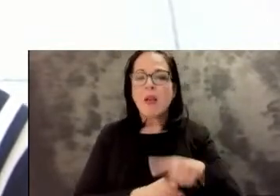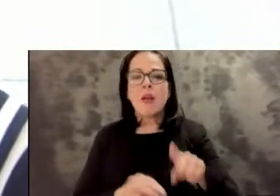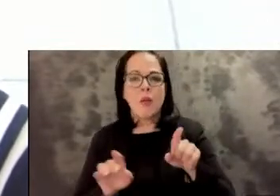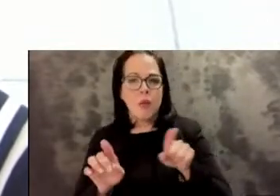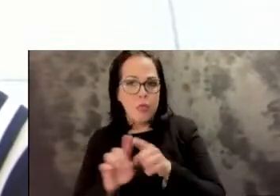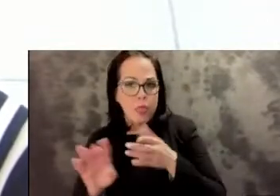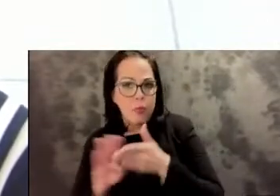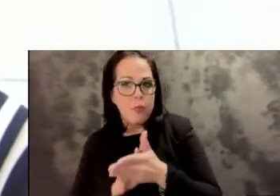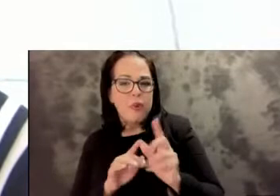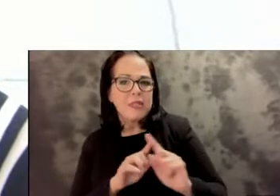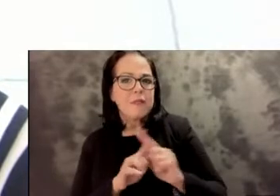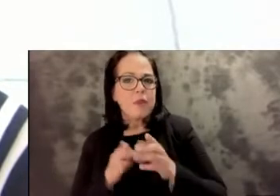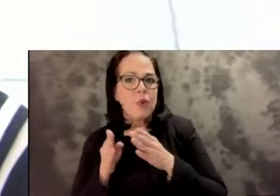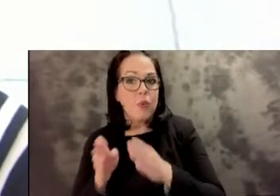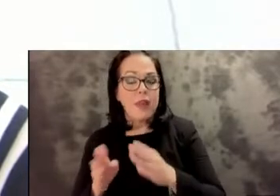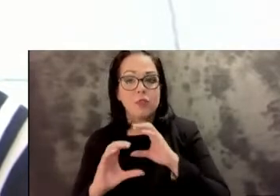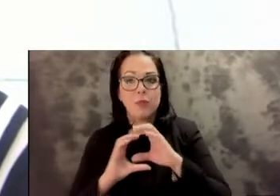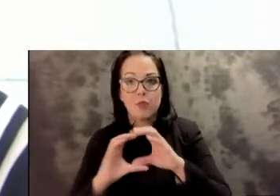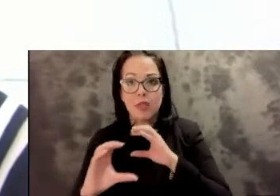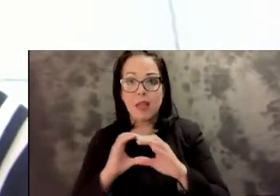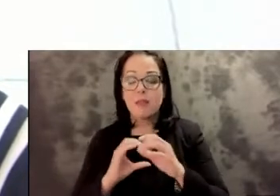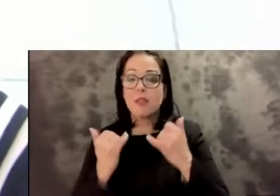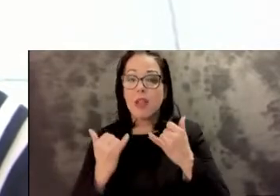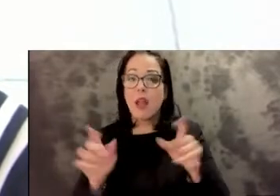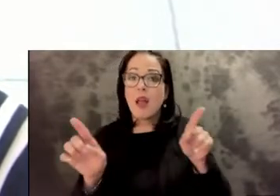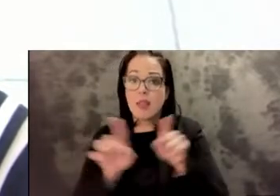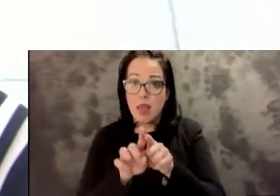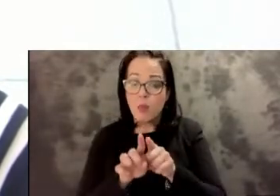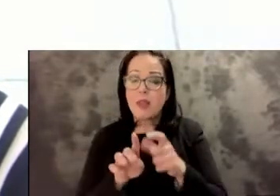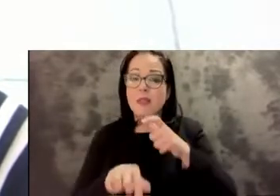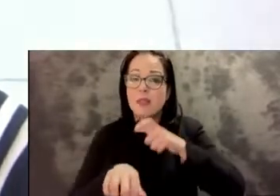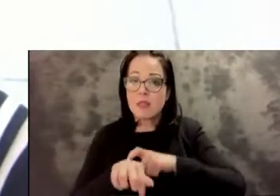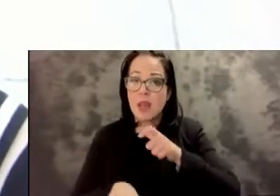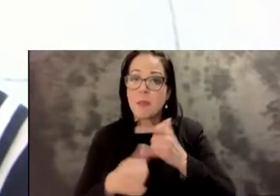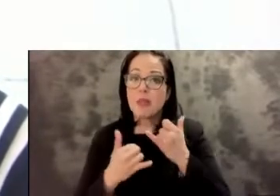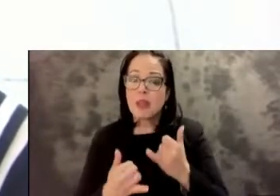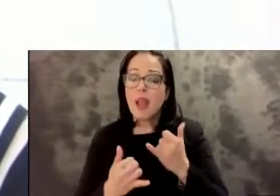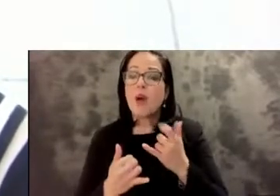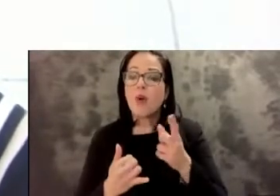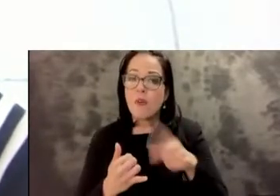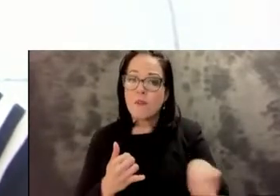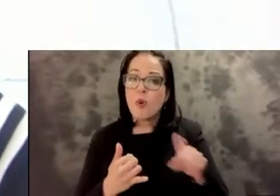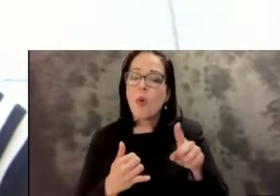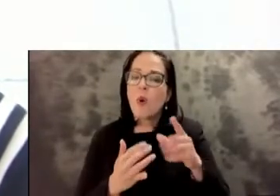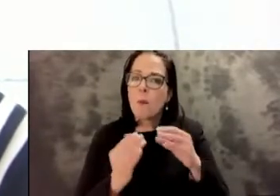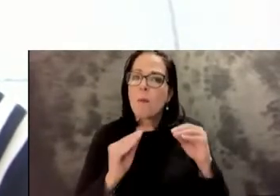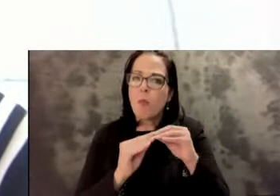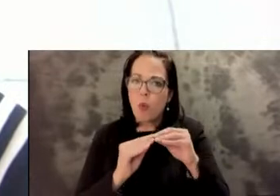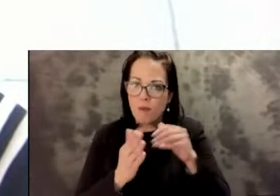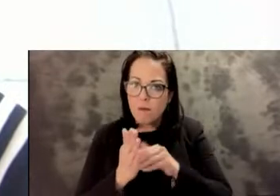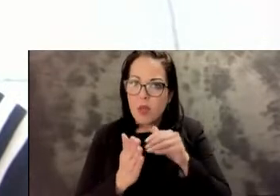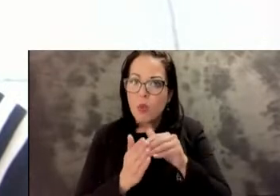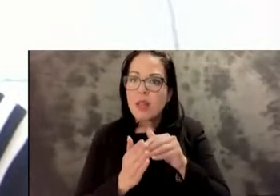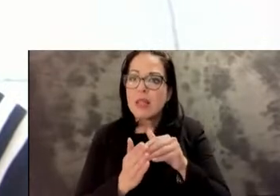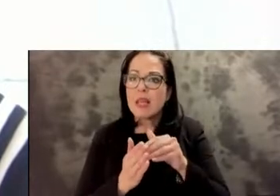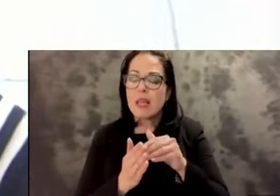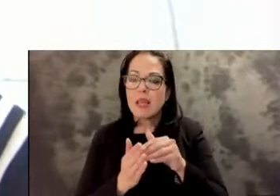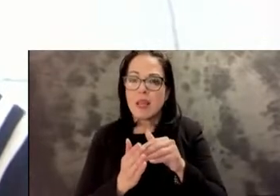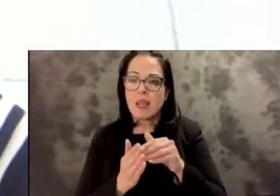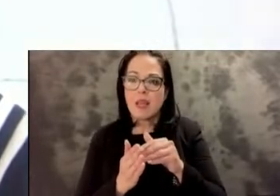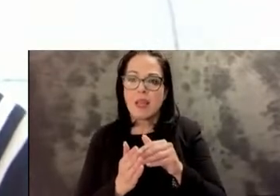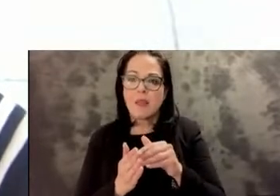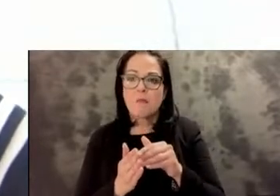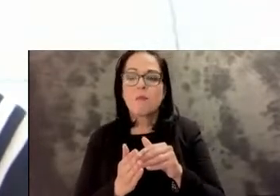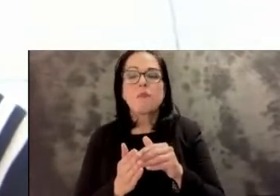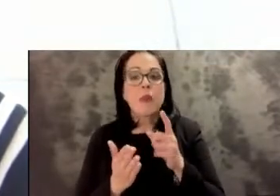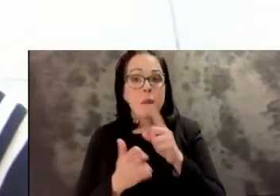Likewise, I would urge us all to use the terms for what we want to see more frequently than what we do not want. By this,